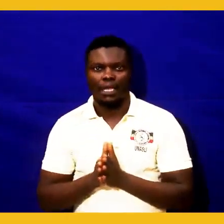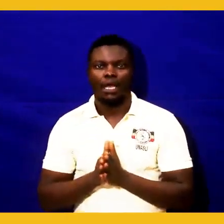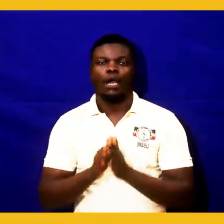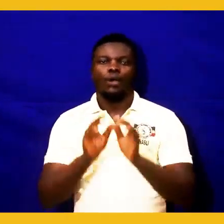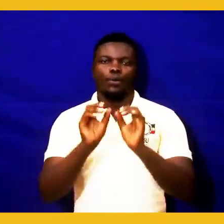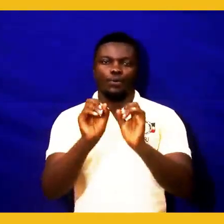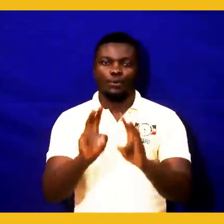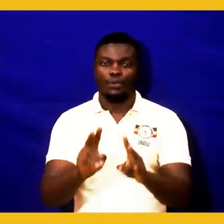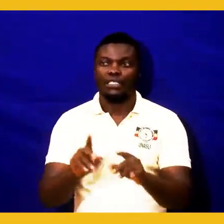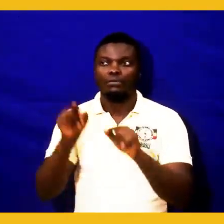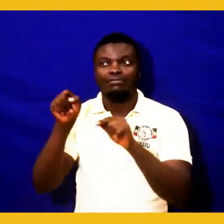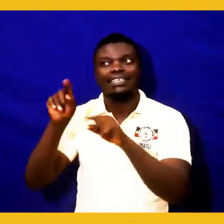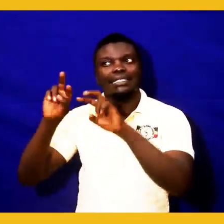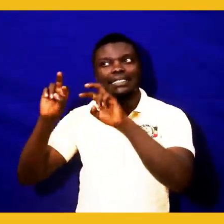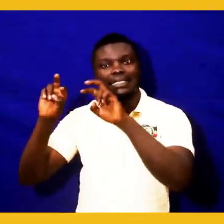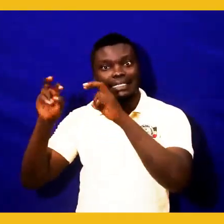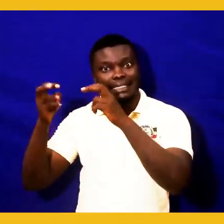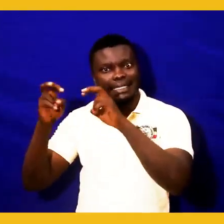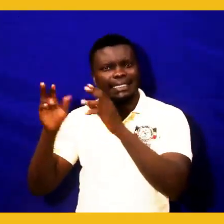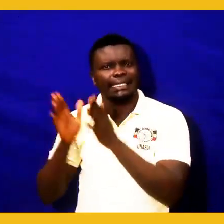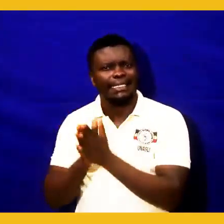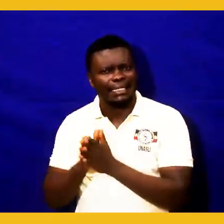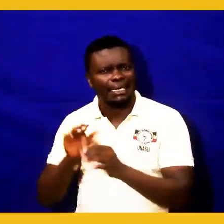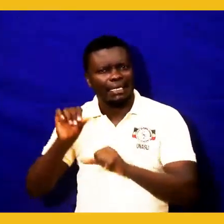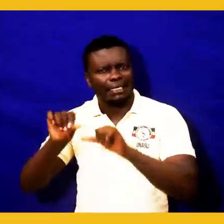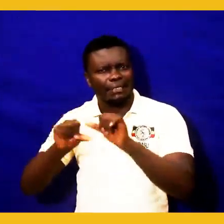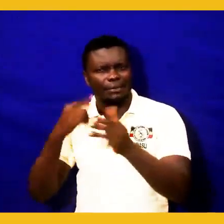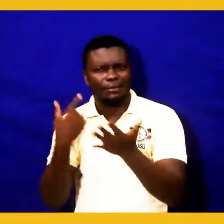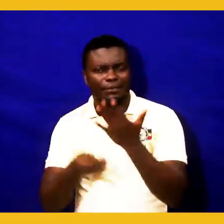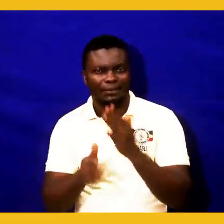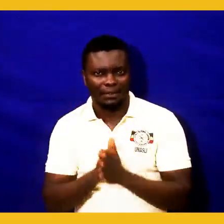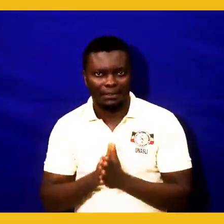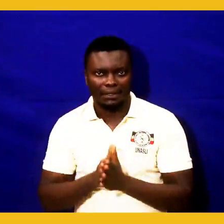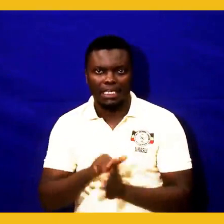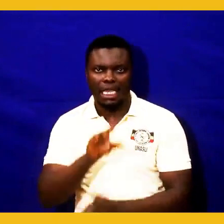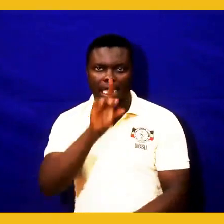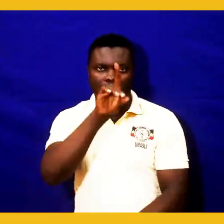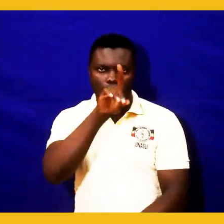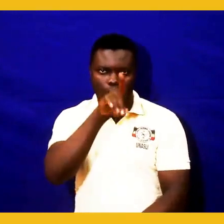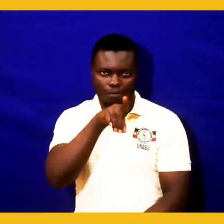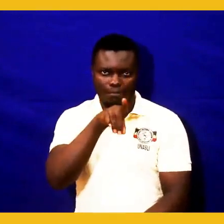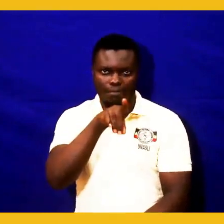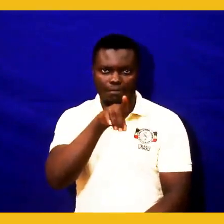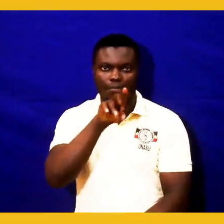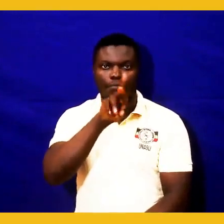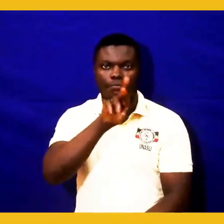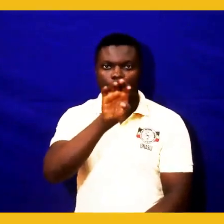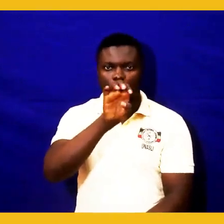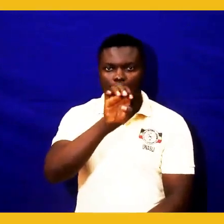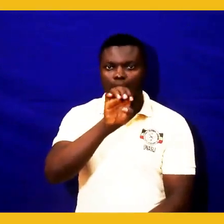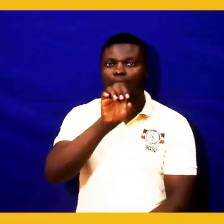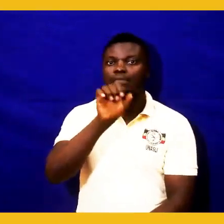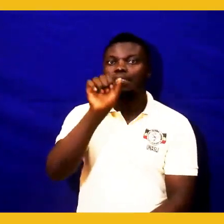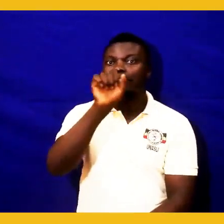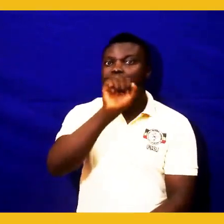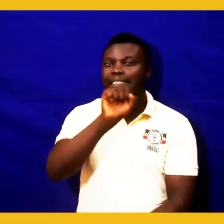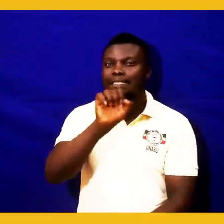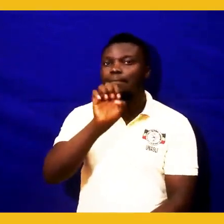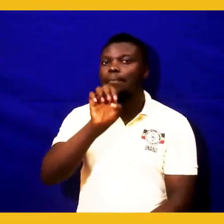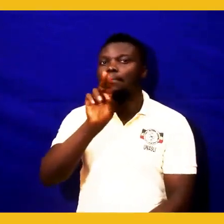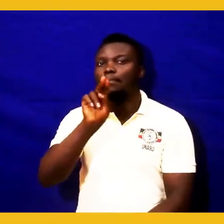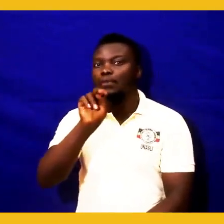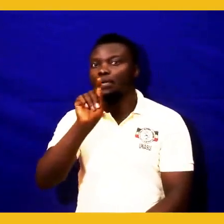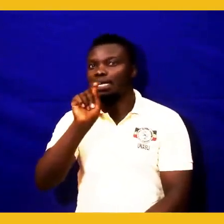This lesson is talking about the present perfect tense. But before we